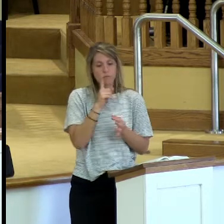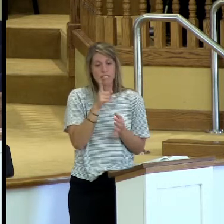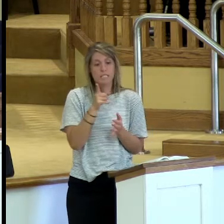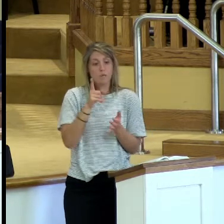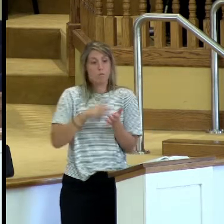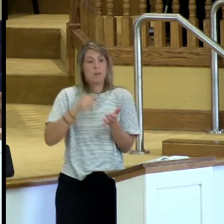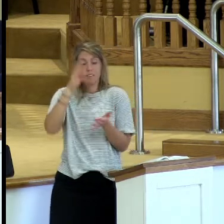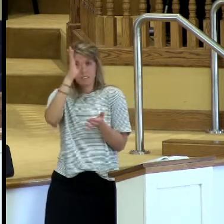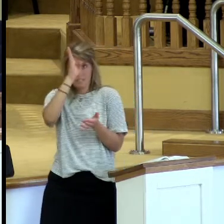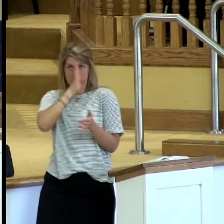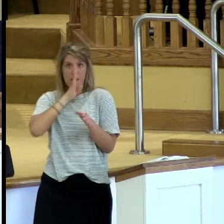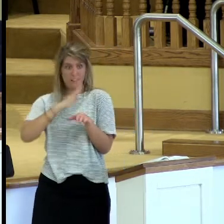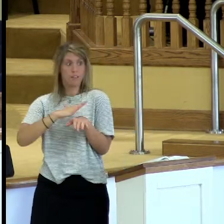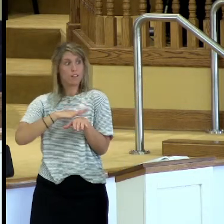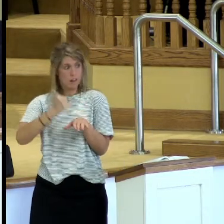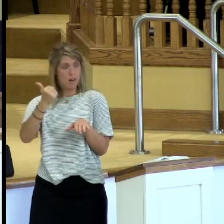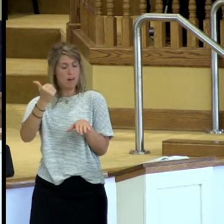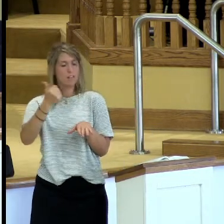really is.